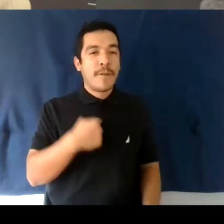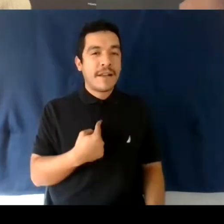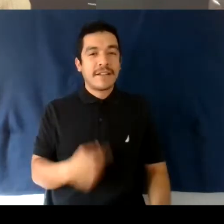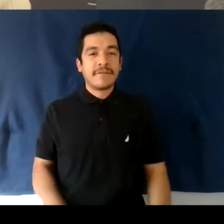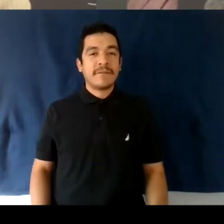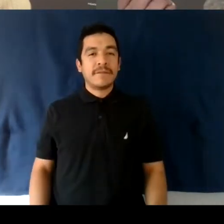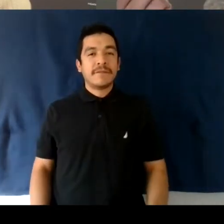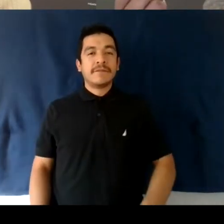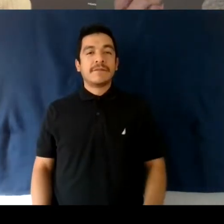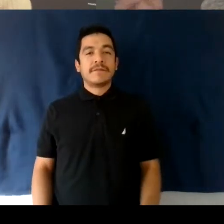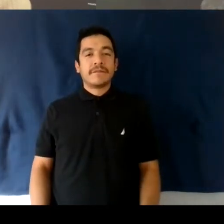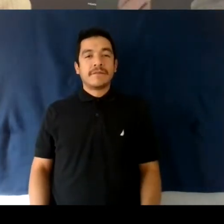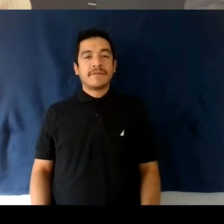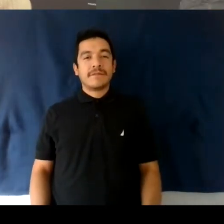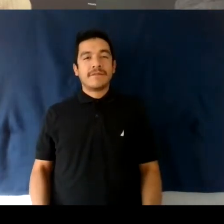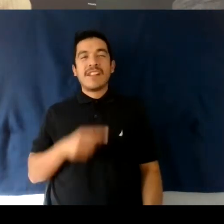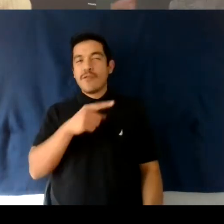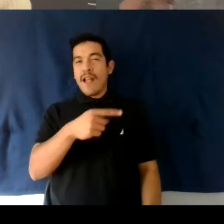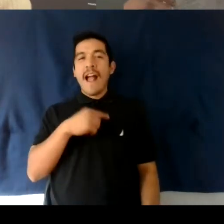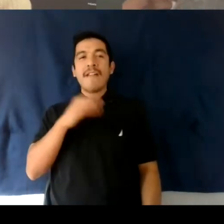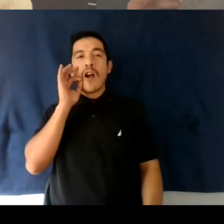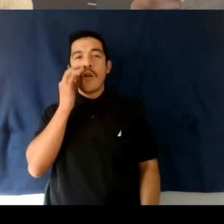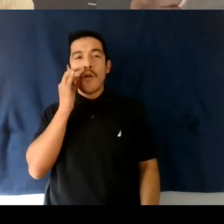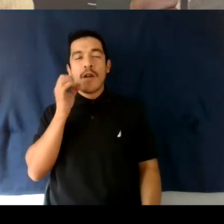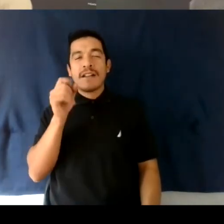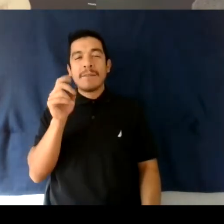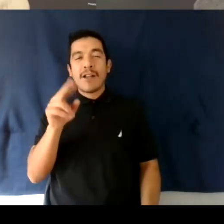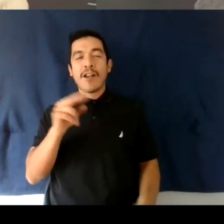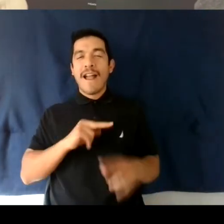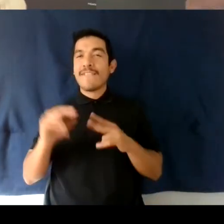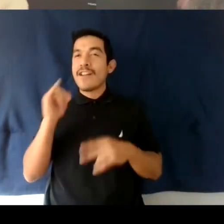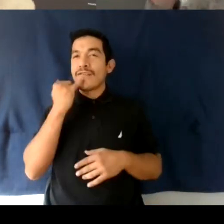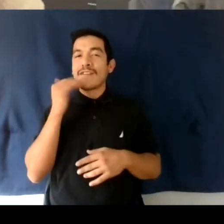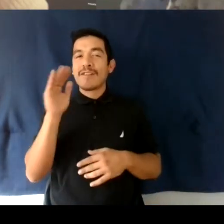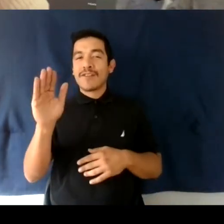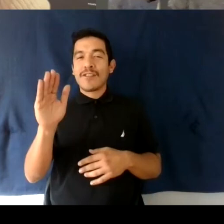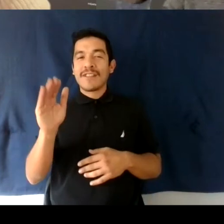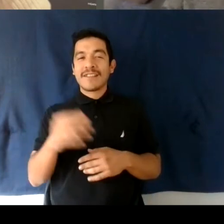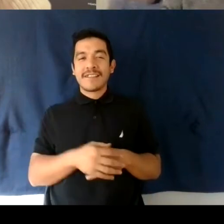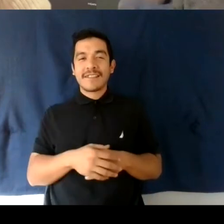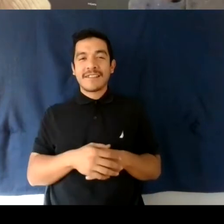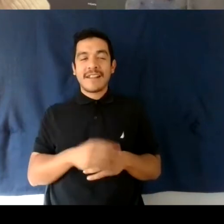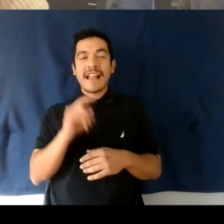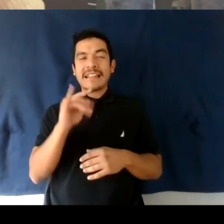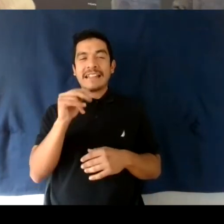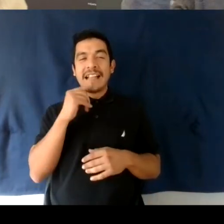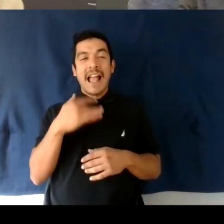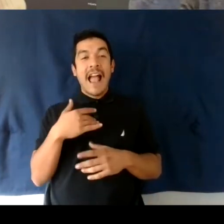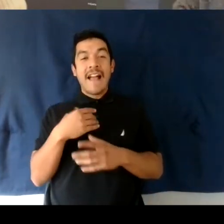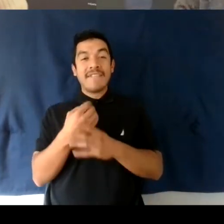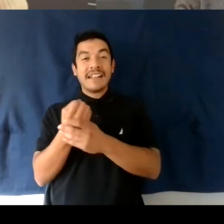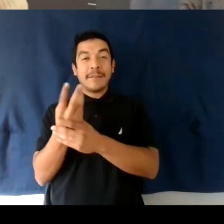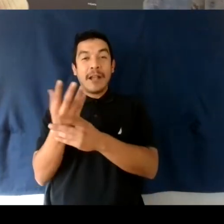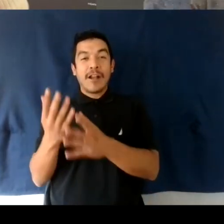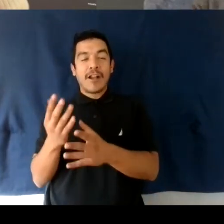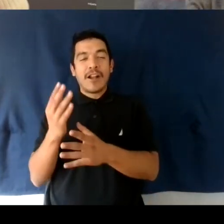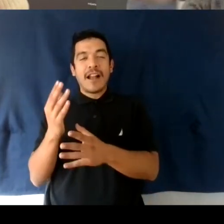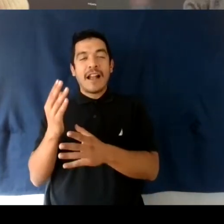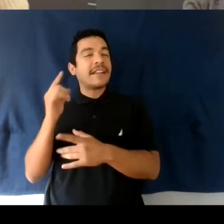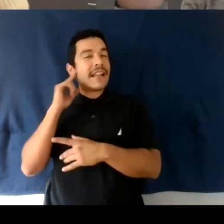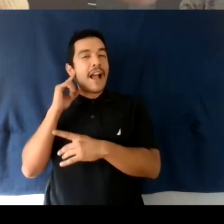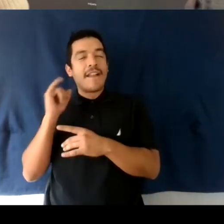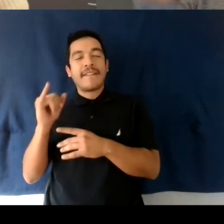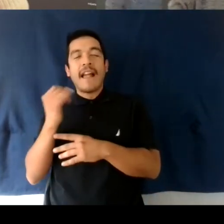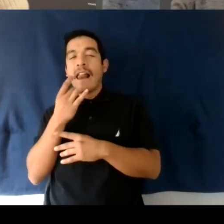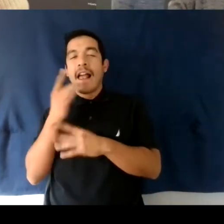your cool baths. new speaker that I'm Yeah, very jealous of. I got this speaker that lights up, and I just things that just bring